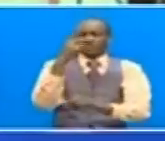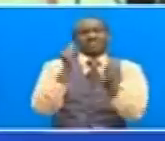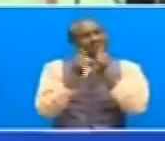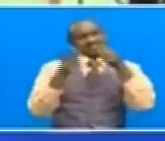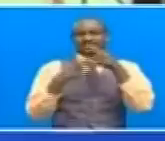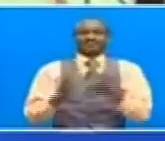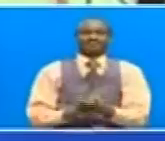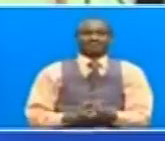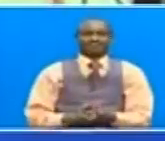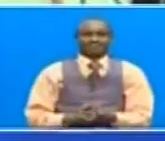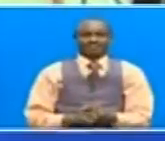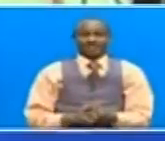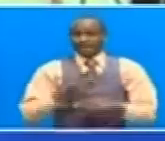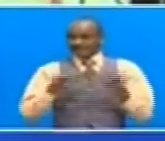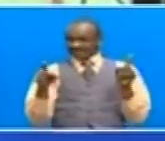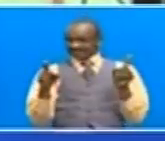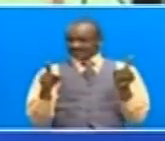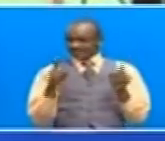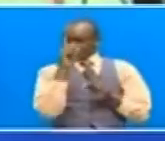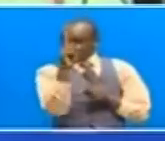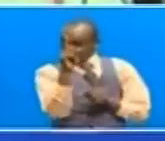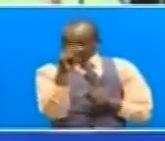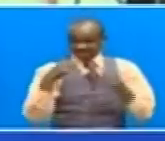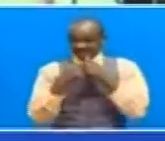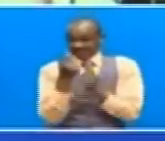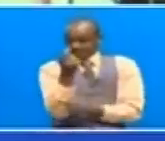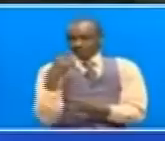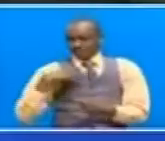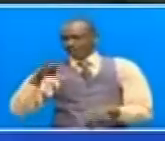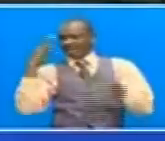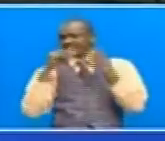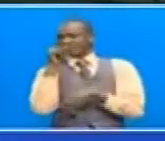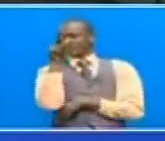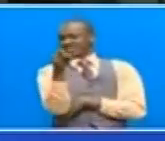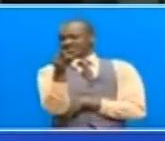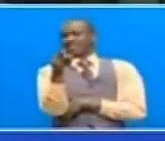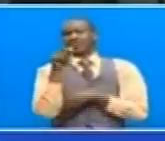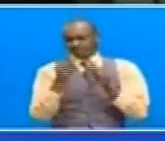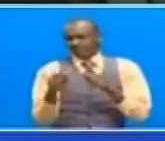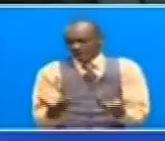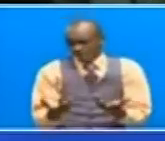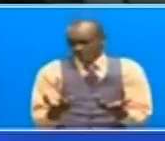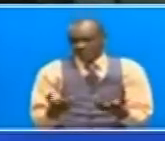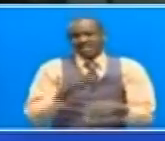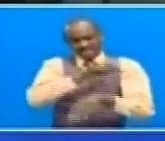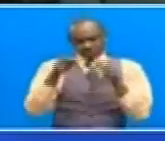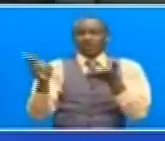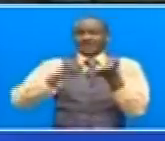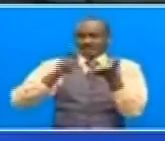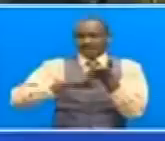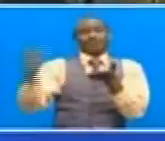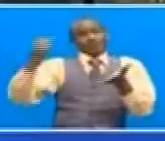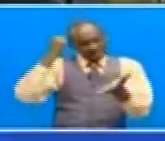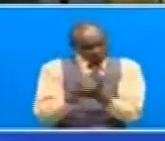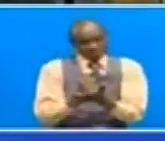2017. But there is one more step that many analysts see as a mere formality, a national referendum to